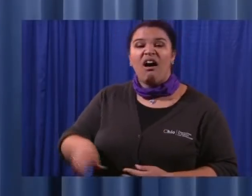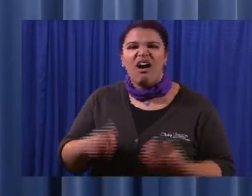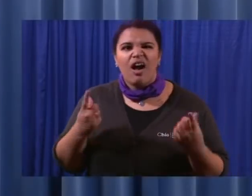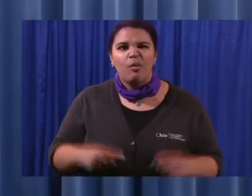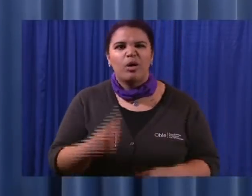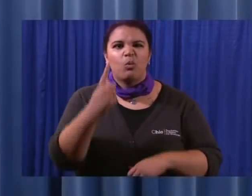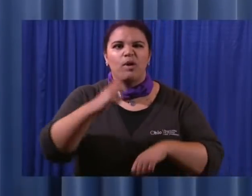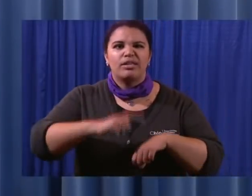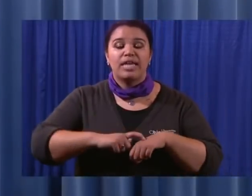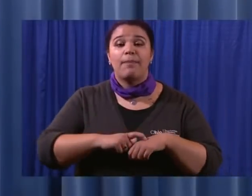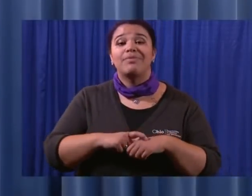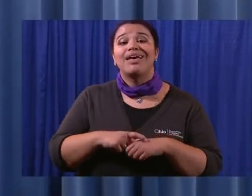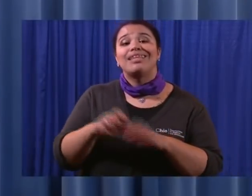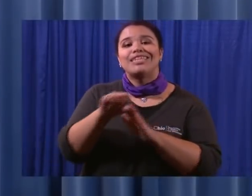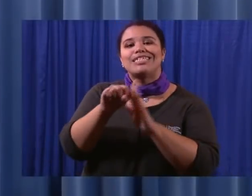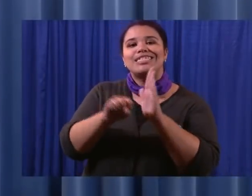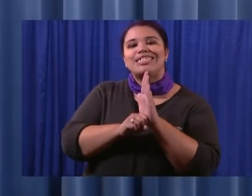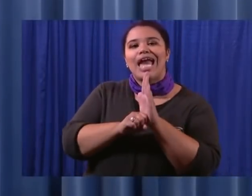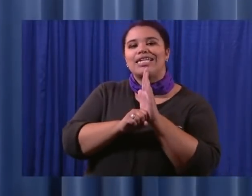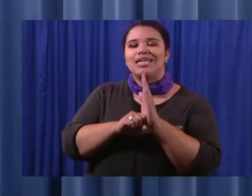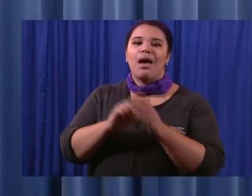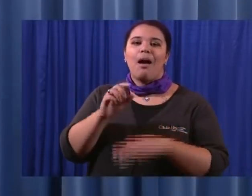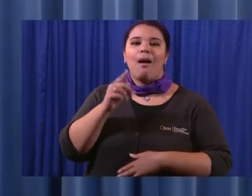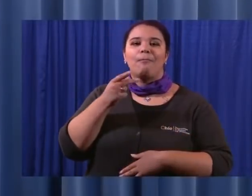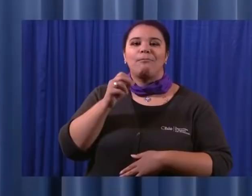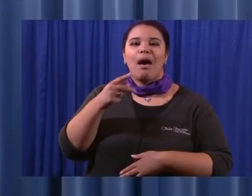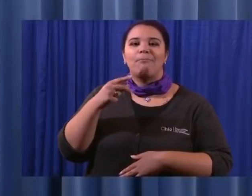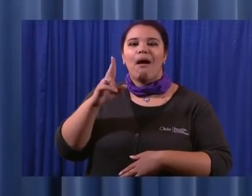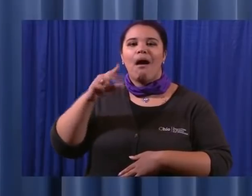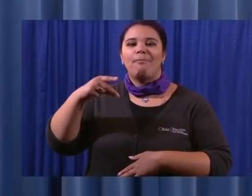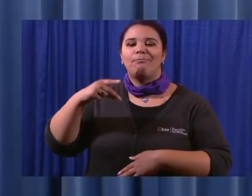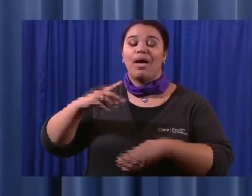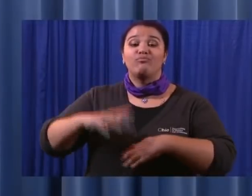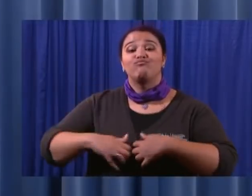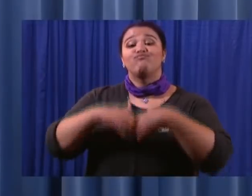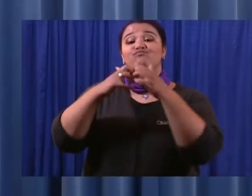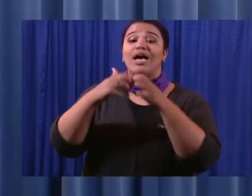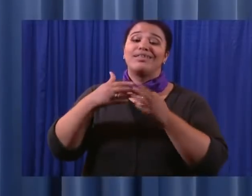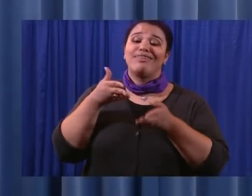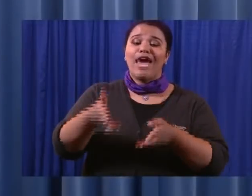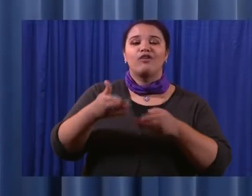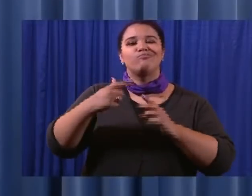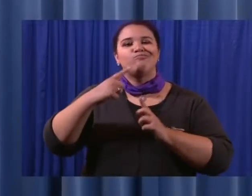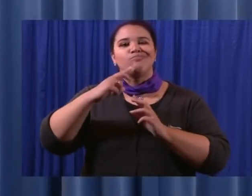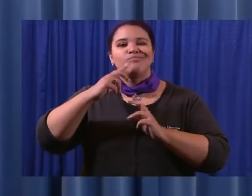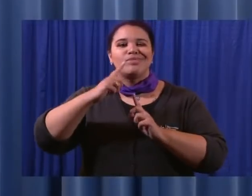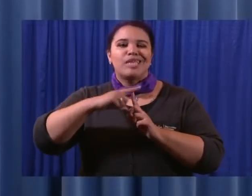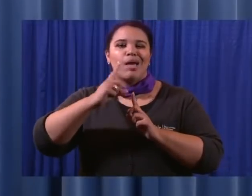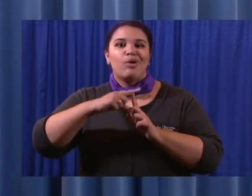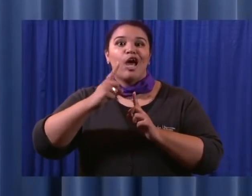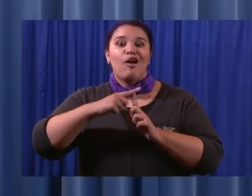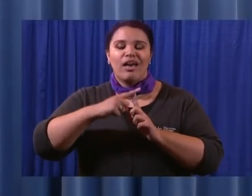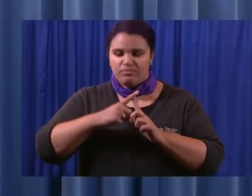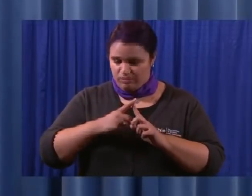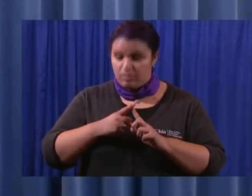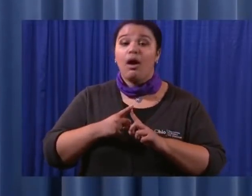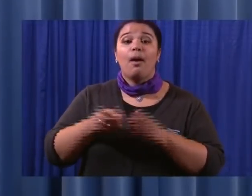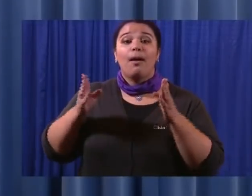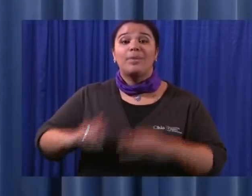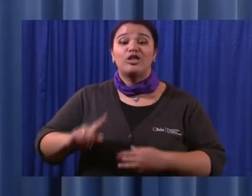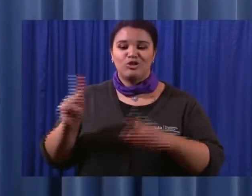testing location because they were told they needed an appointment. So are all testing locations in the state expected to administer